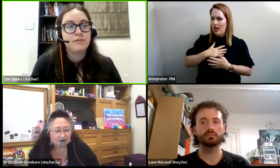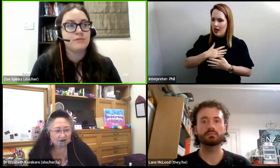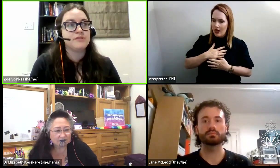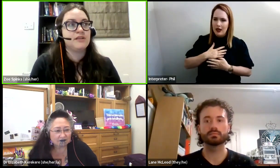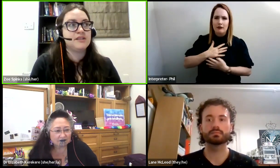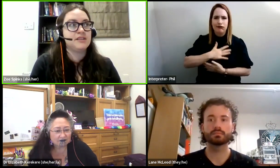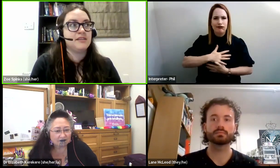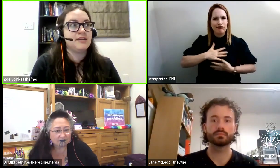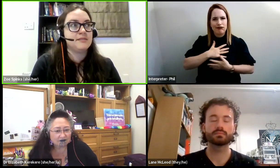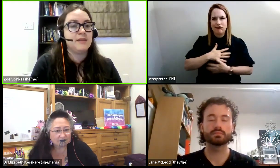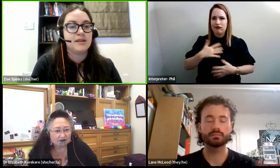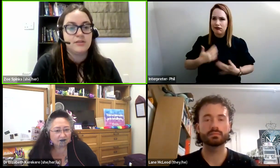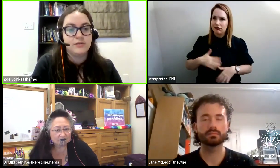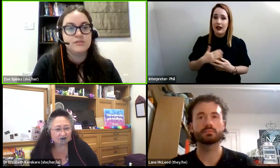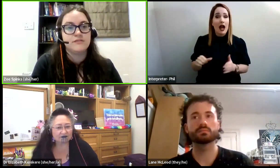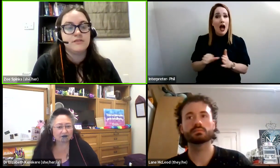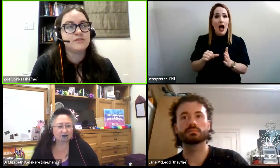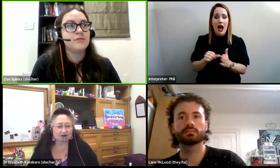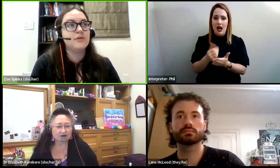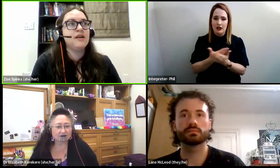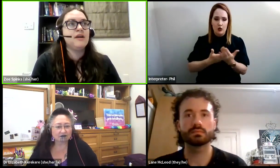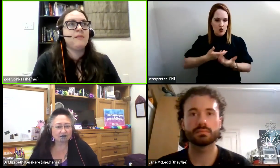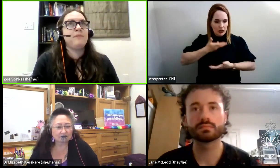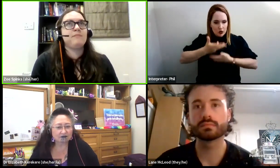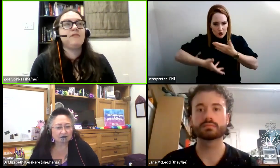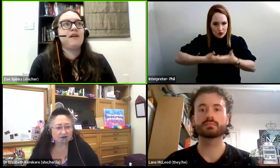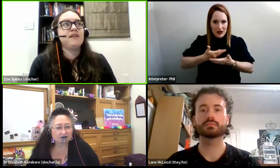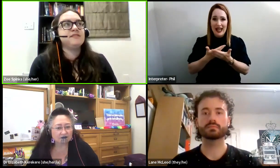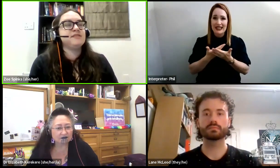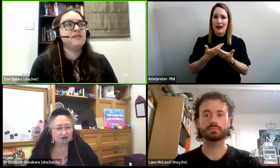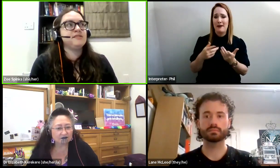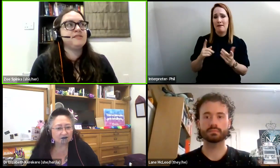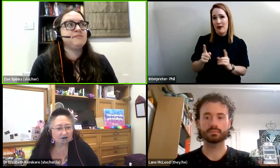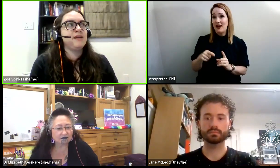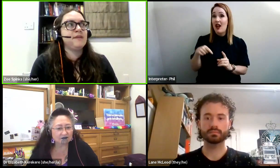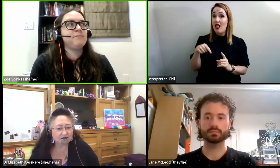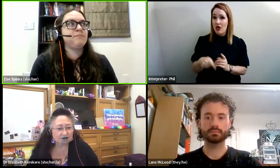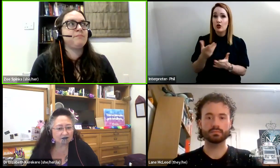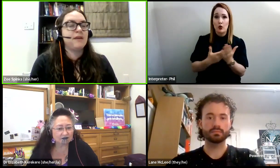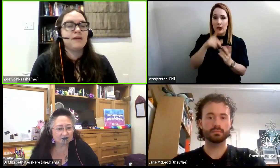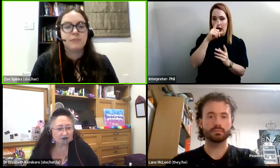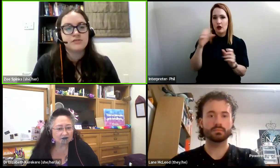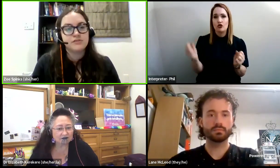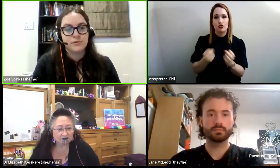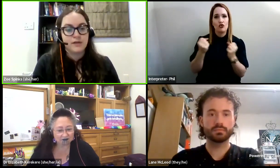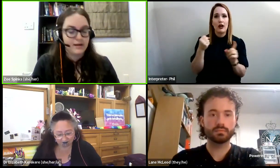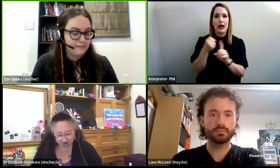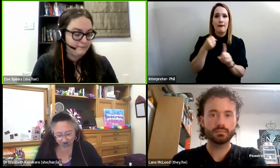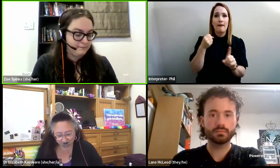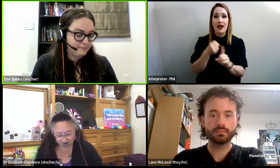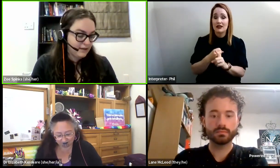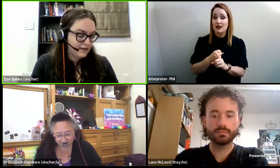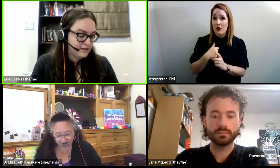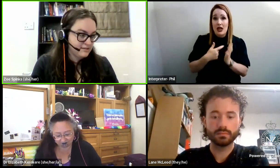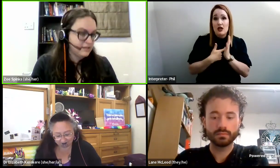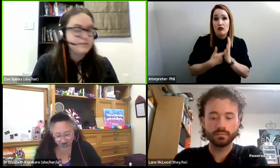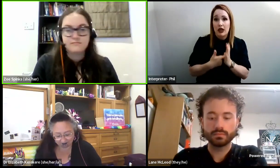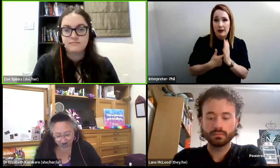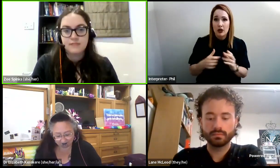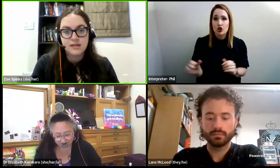story, but those are actually the things that make a huge difference. So my advice is to make it personal.